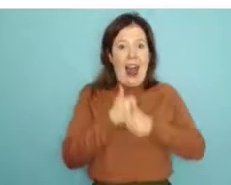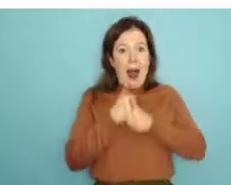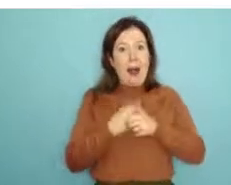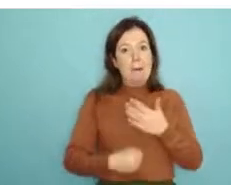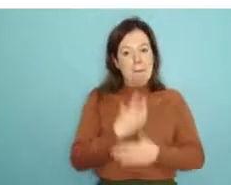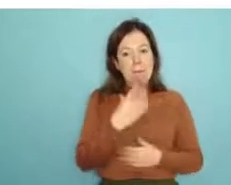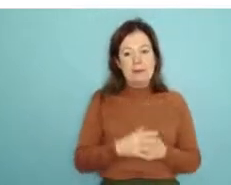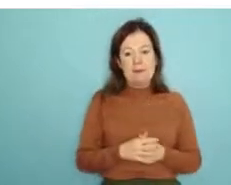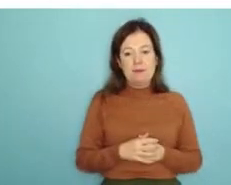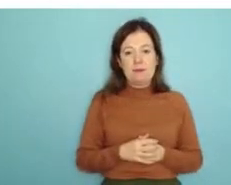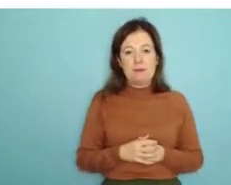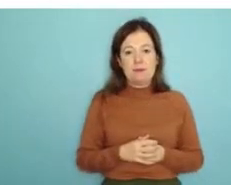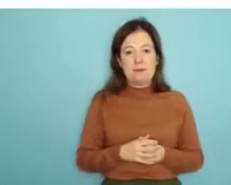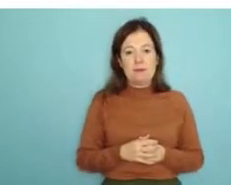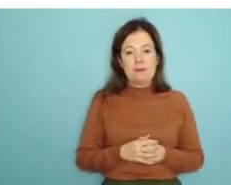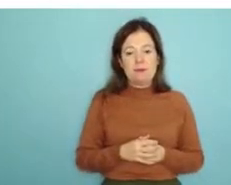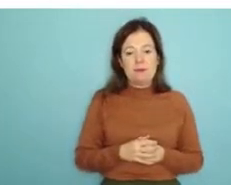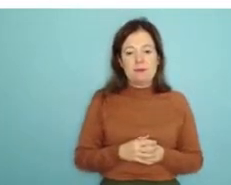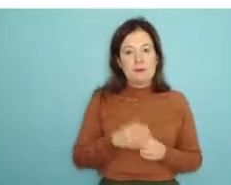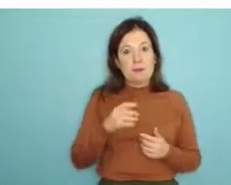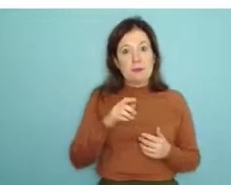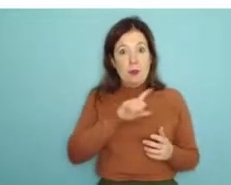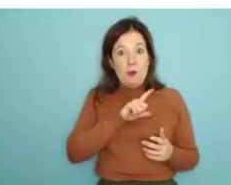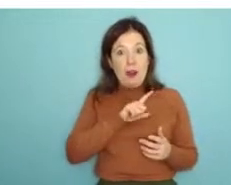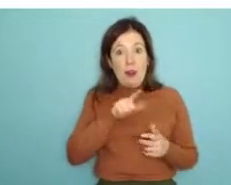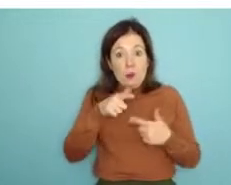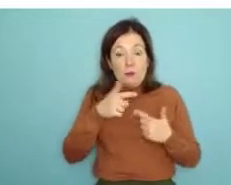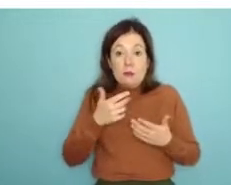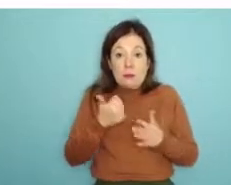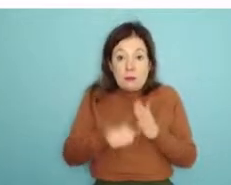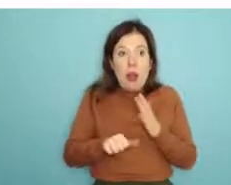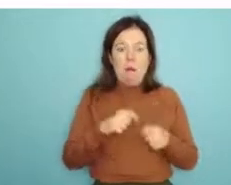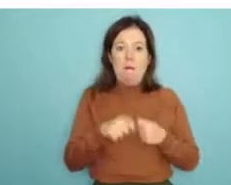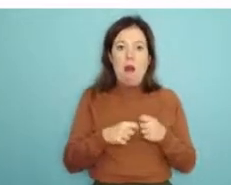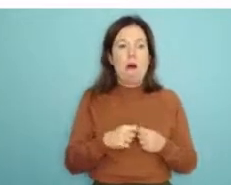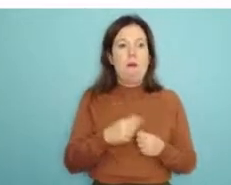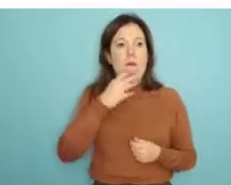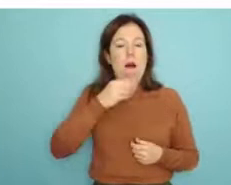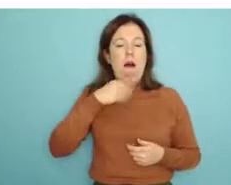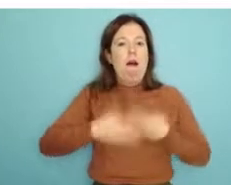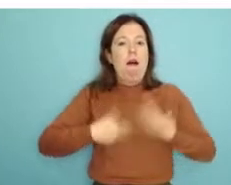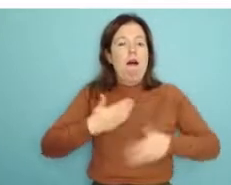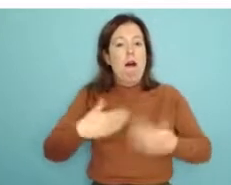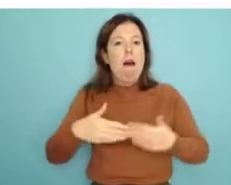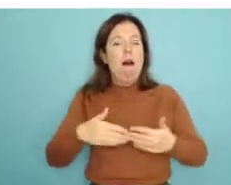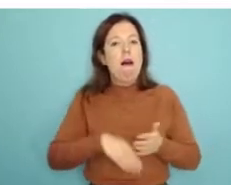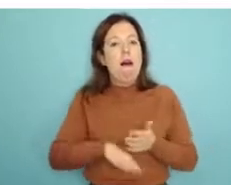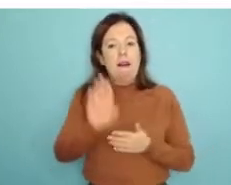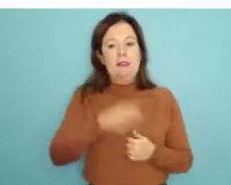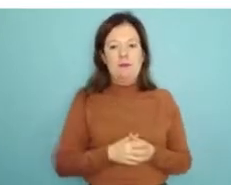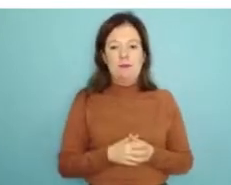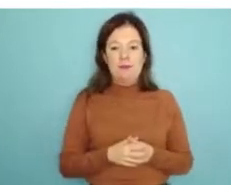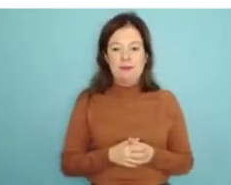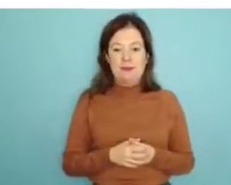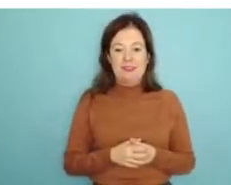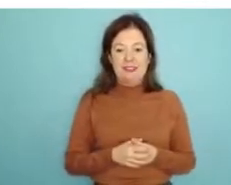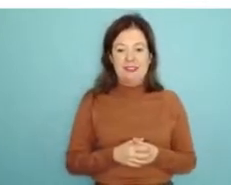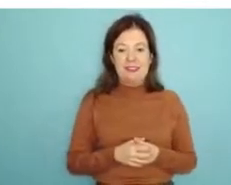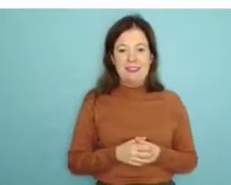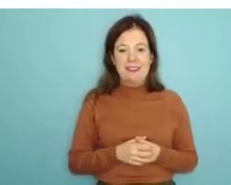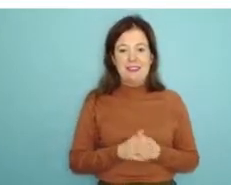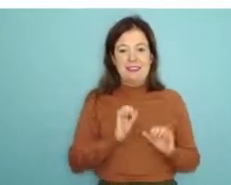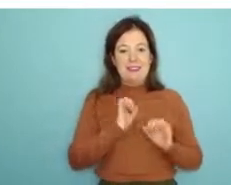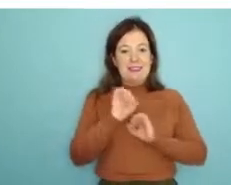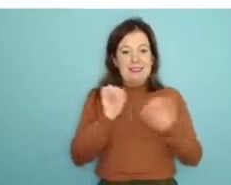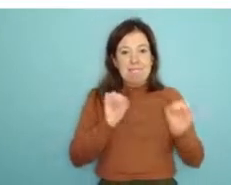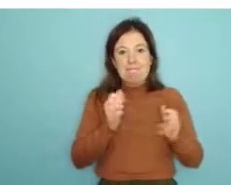onwards journey that will continue throughout your career, I'm sure. So now I'd love it if you could share your key learning or